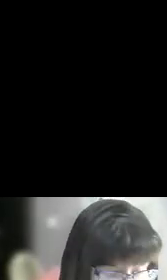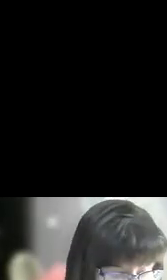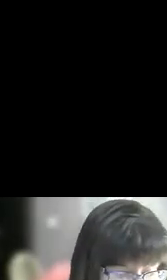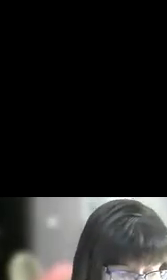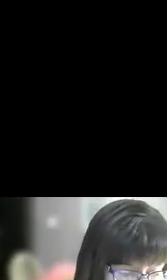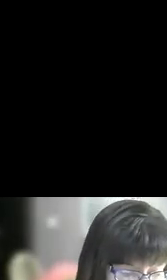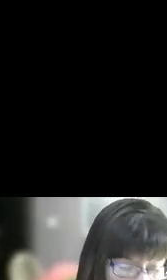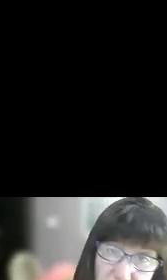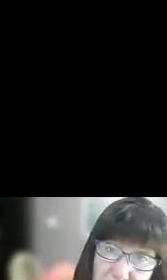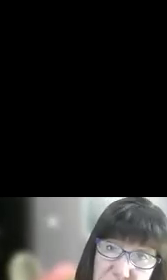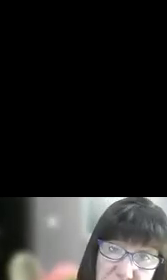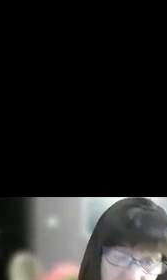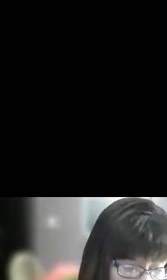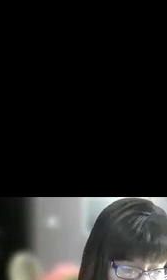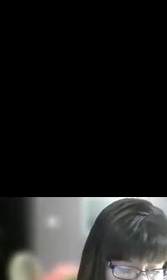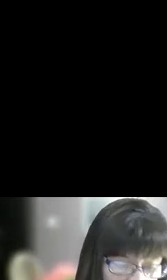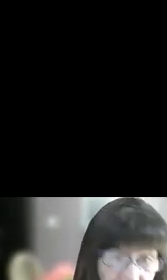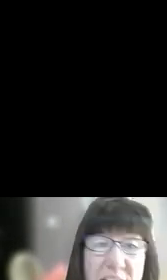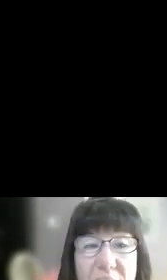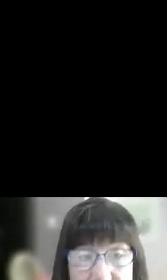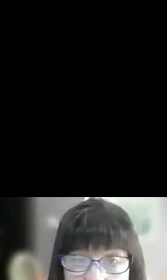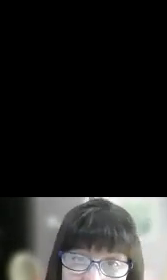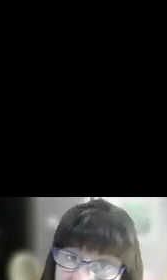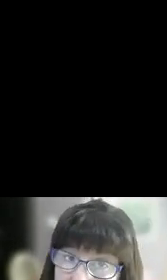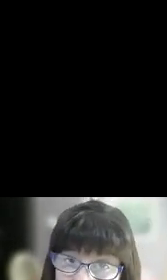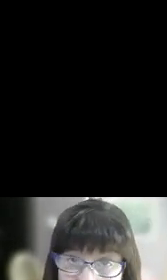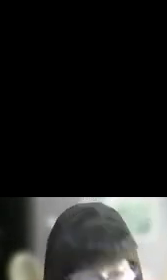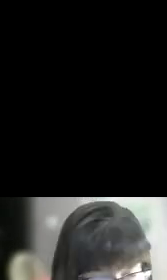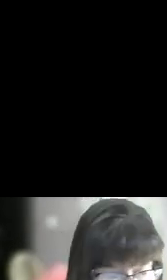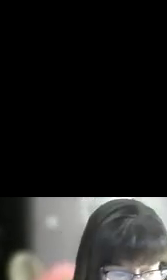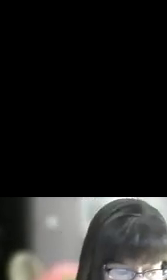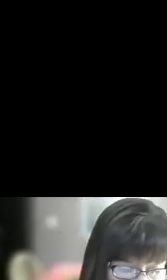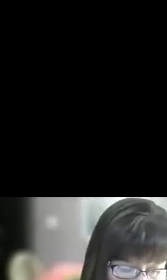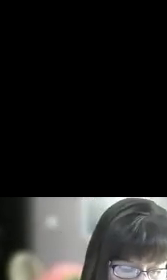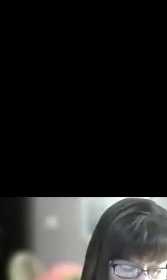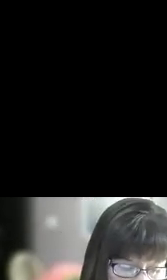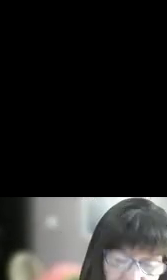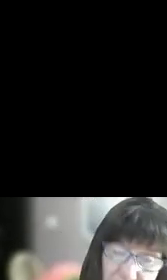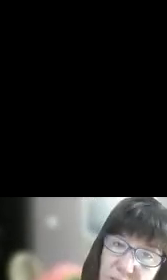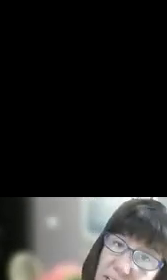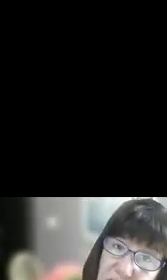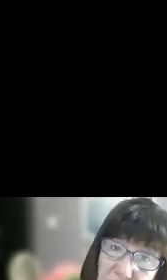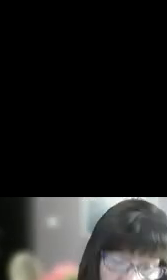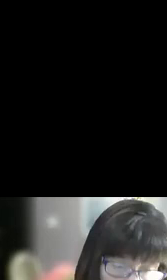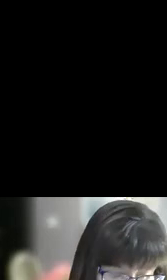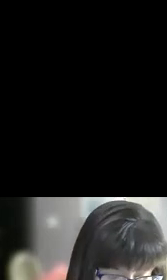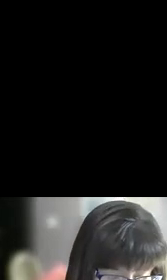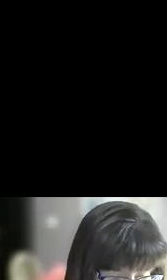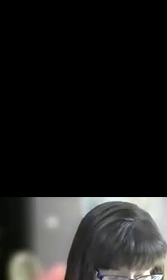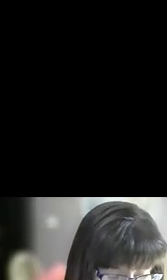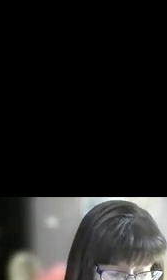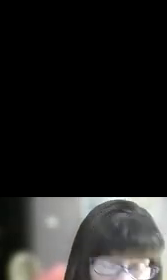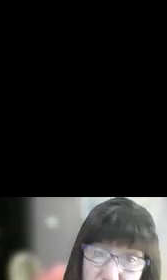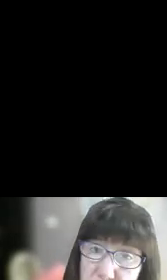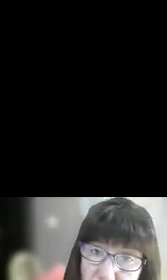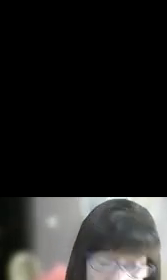academic writing, introductions to student communities, like the Arts Student Body Council that they had on Monday, and financial aid and awards.